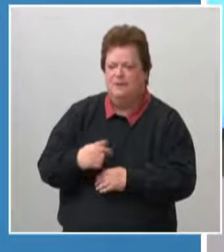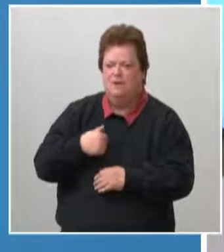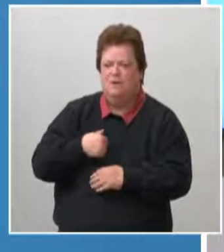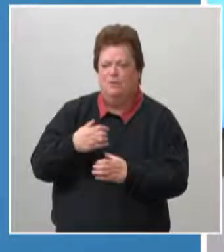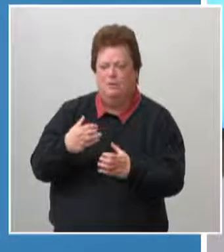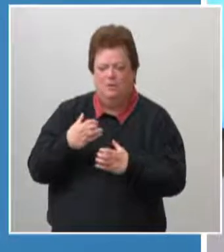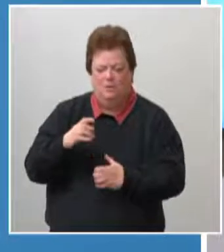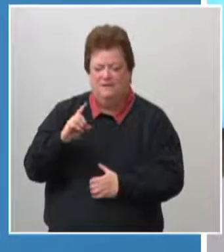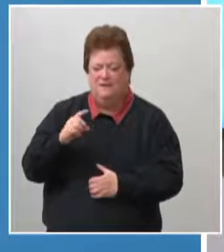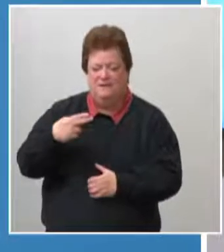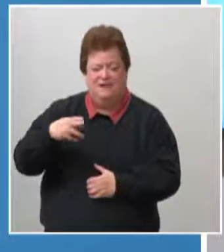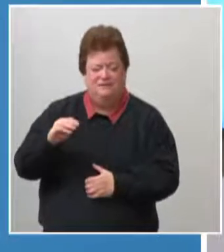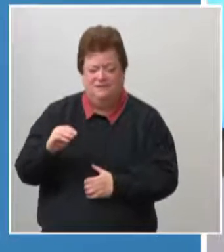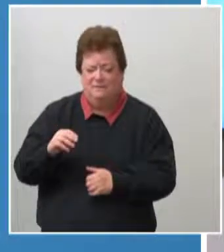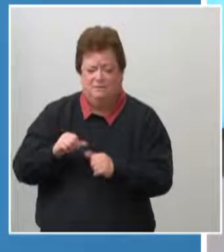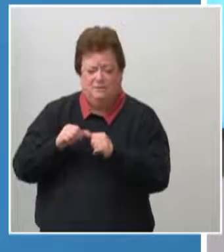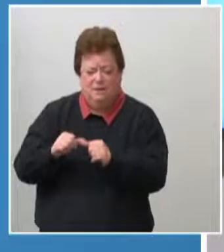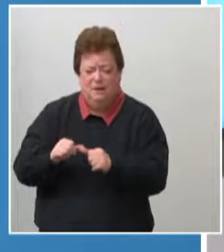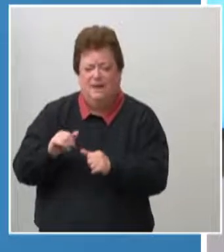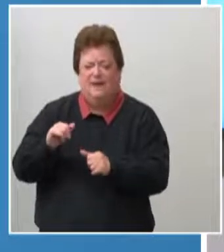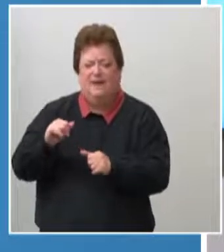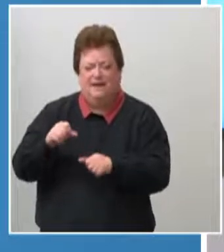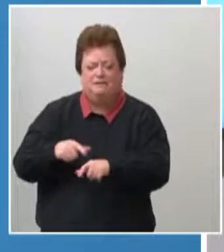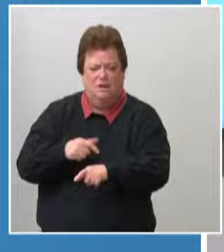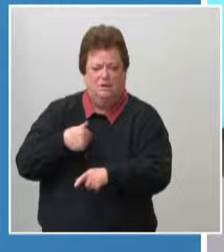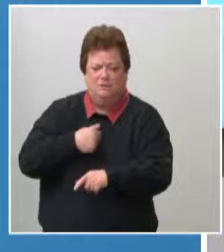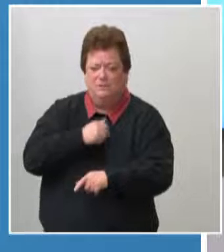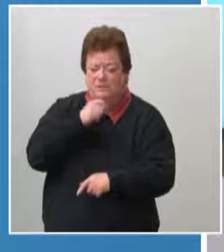health measure any longer than we absolutely need to.